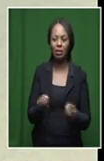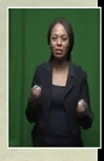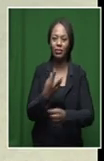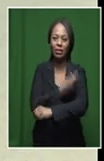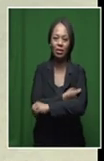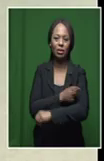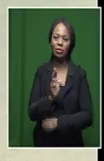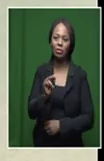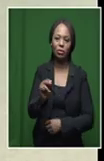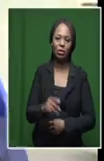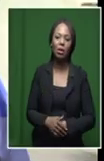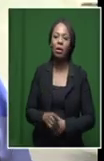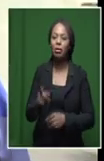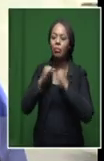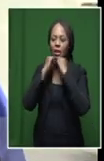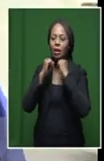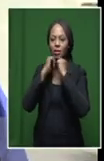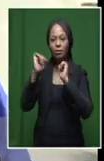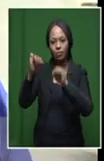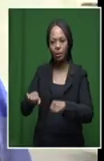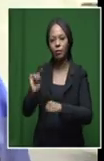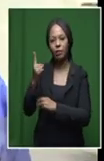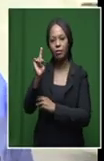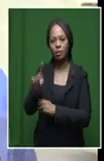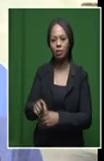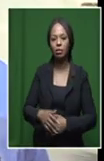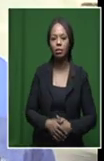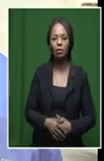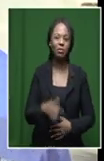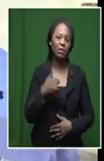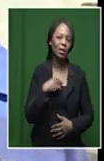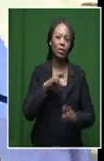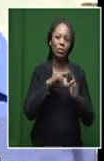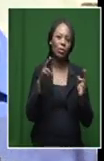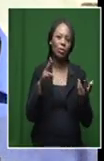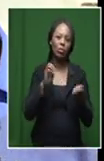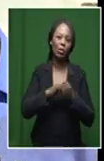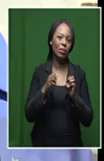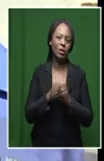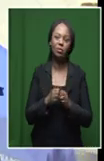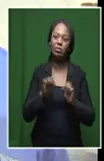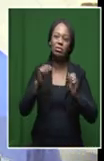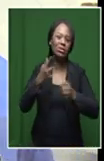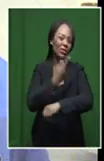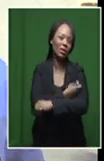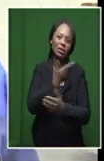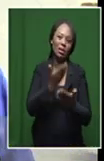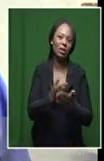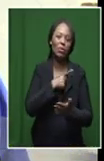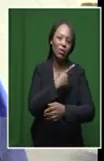vaccine without the consent of a parent. Mina ngibona kungenankinga ukuthi ba vaccinated because of vaccination angithi izokunceda